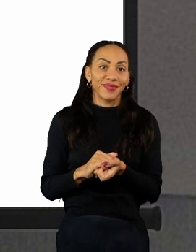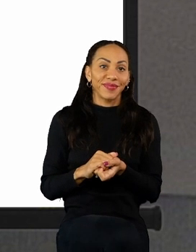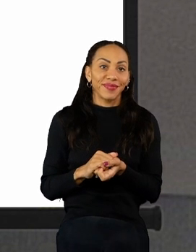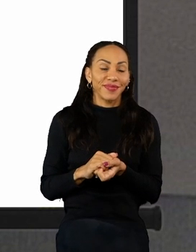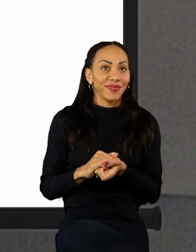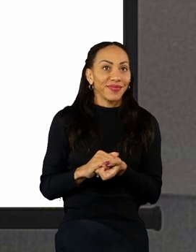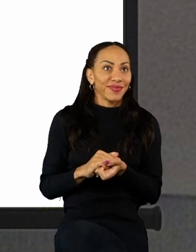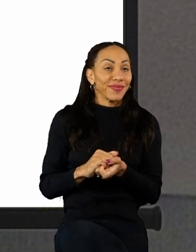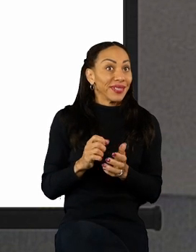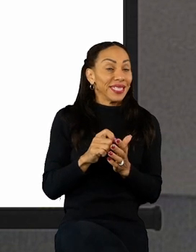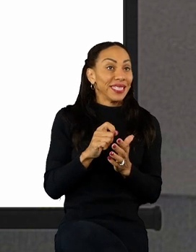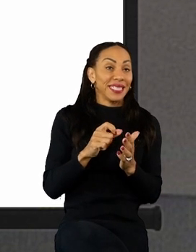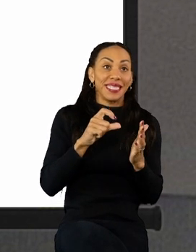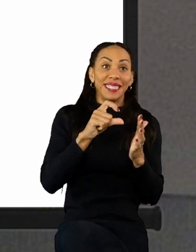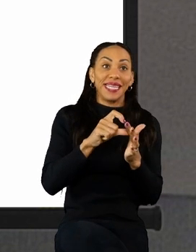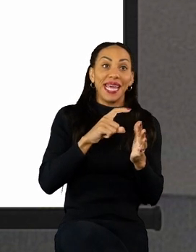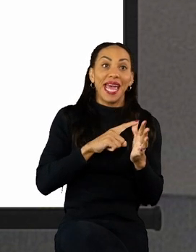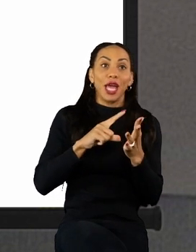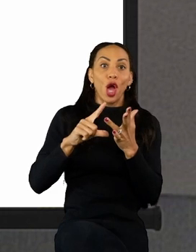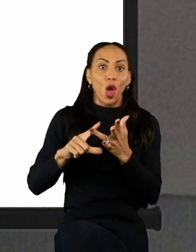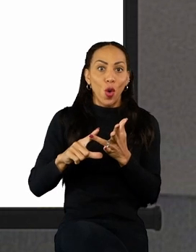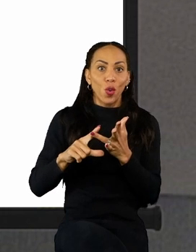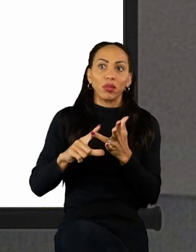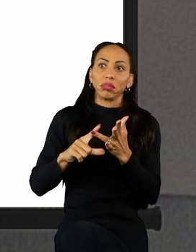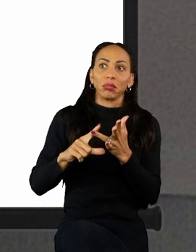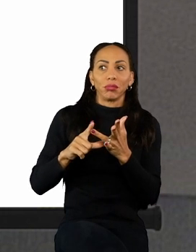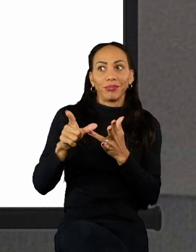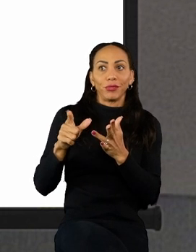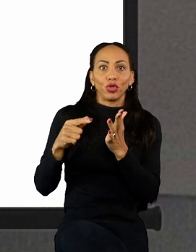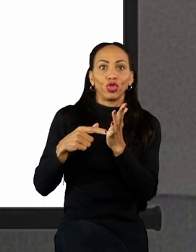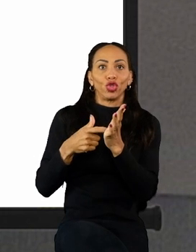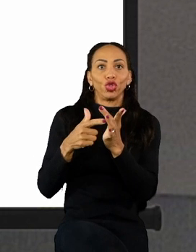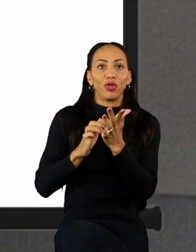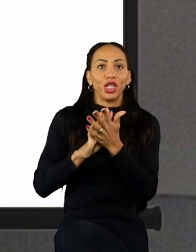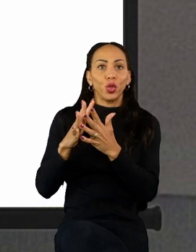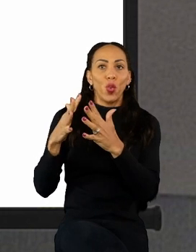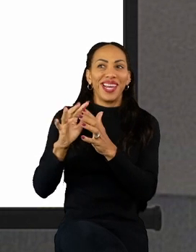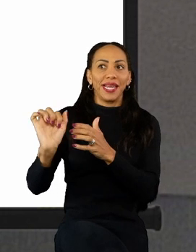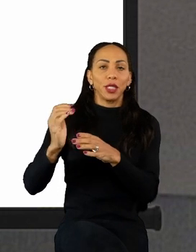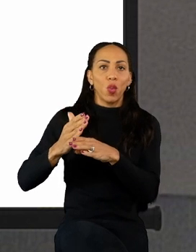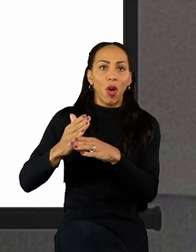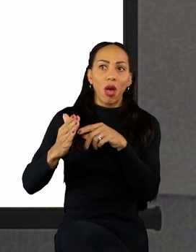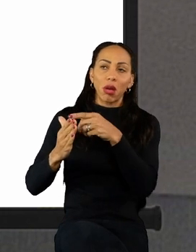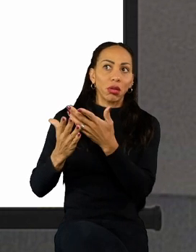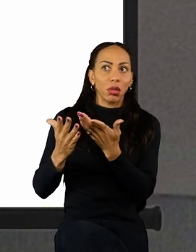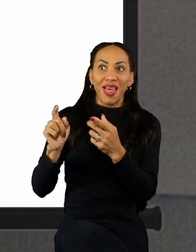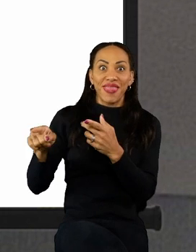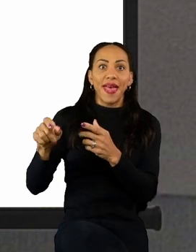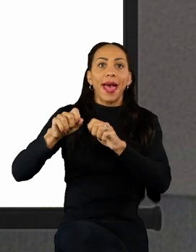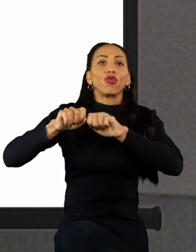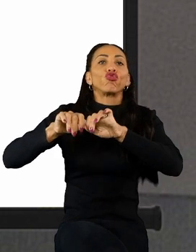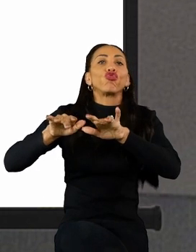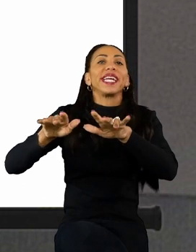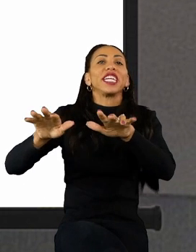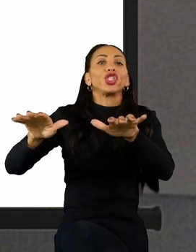with the kind of reach that Disability Arts Online have, and Trish's work, the kind of participant, the sort of access they have,